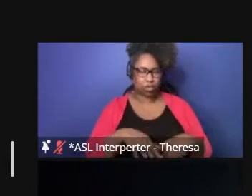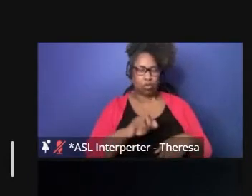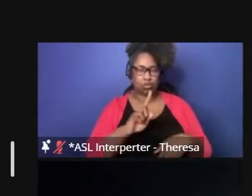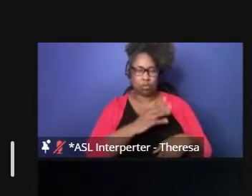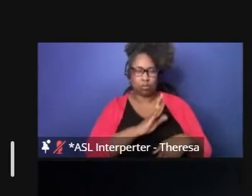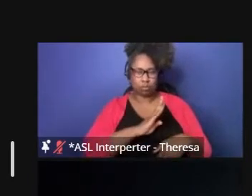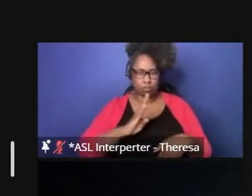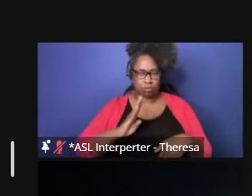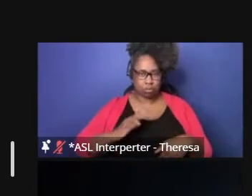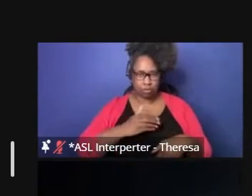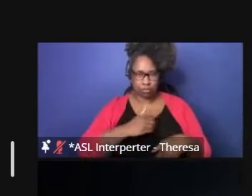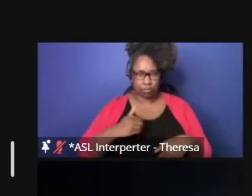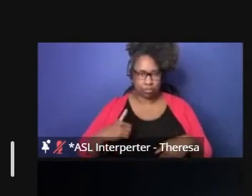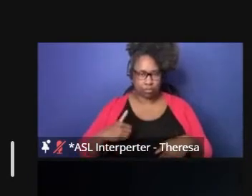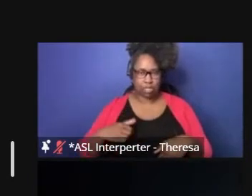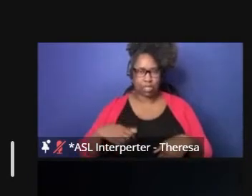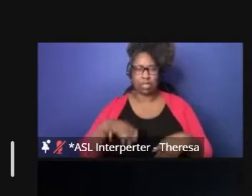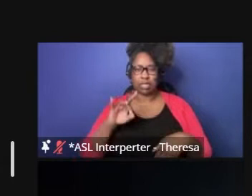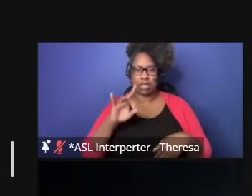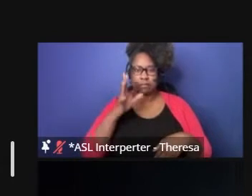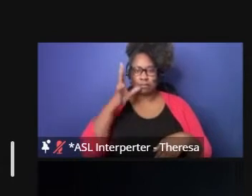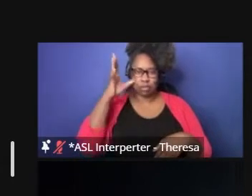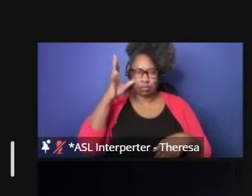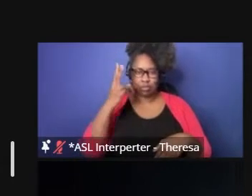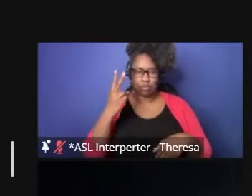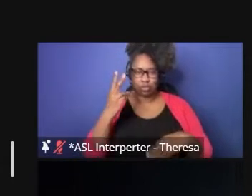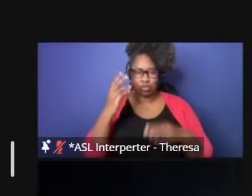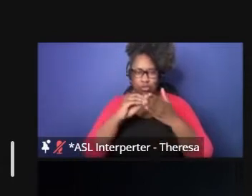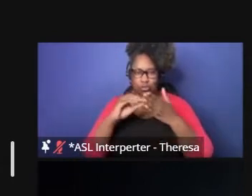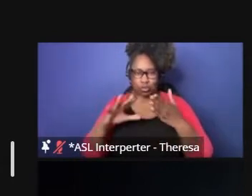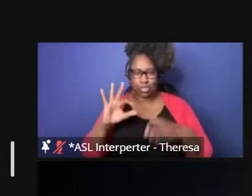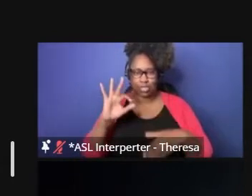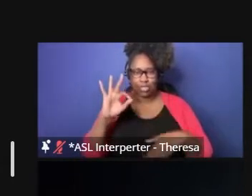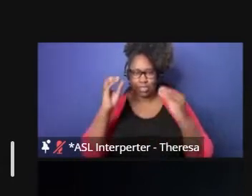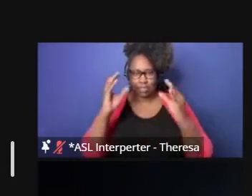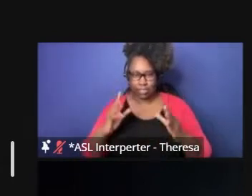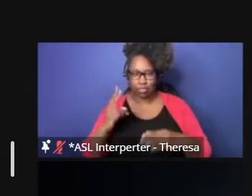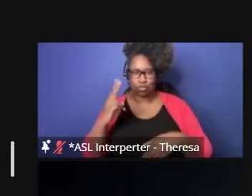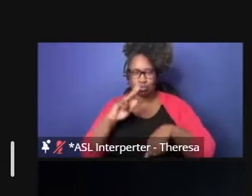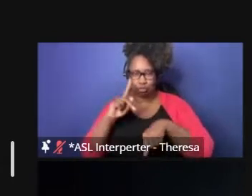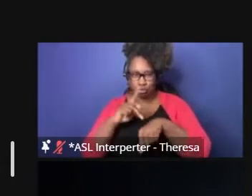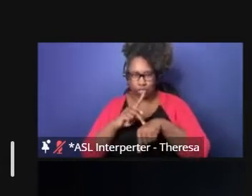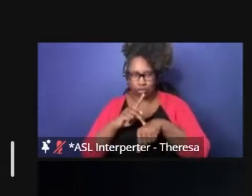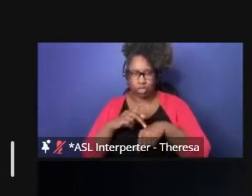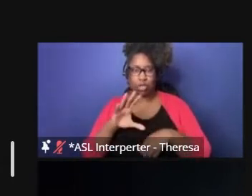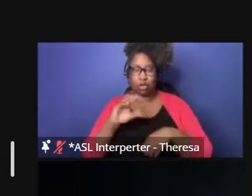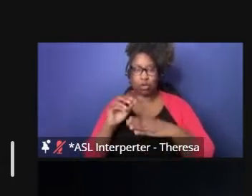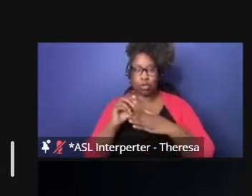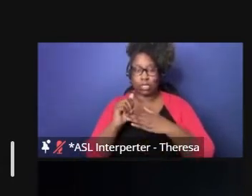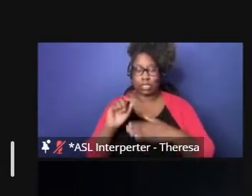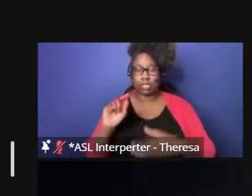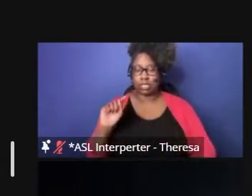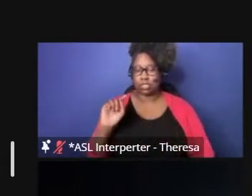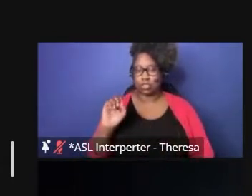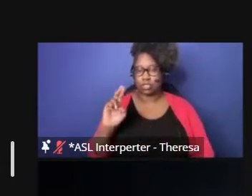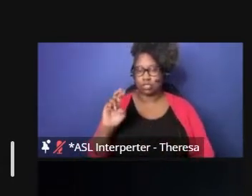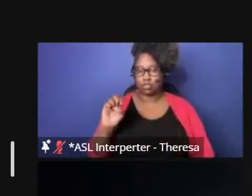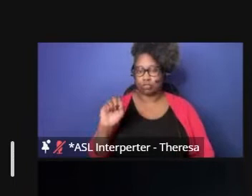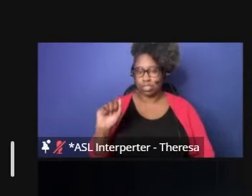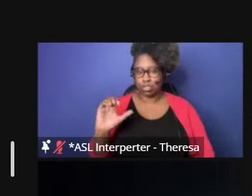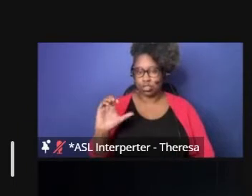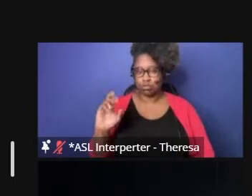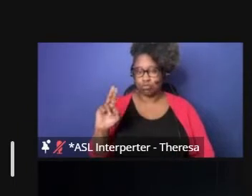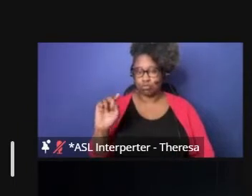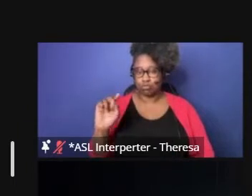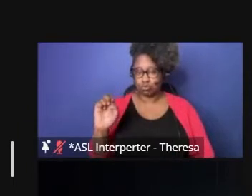agency leaders, 8 parents, 2 students, 9 teachers, and 2 principals. Our co-lead is Teresa Cruz. She is not here this evening, but she